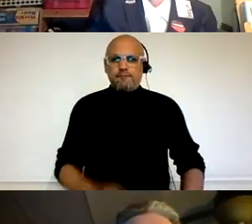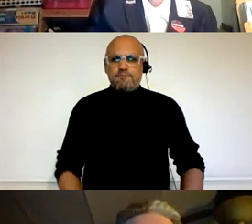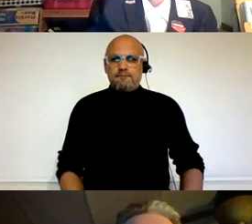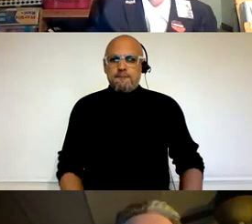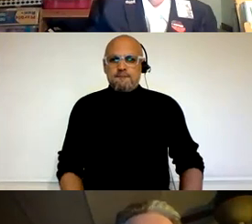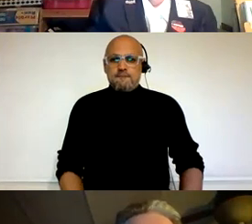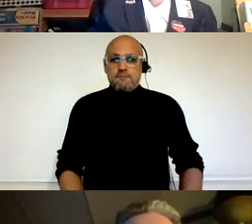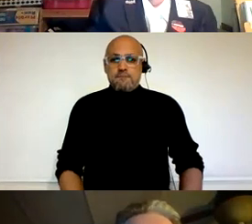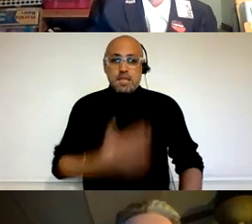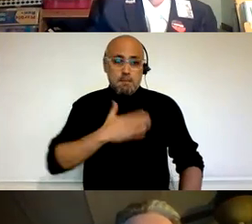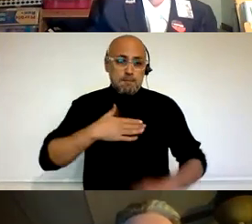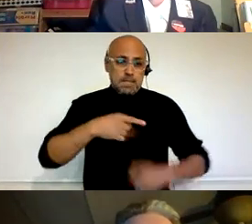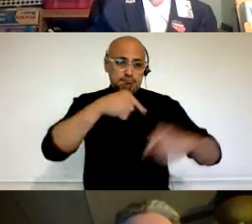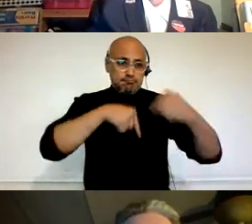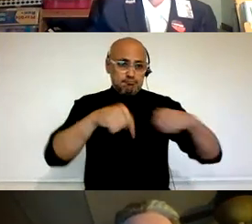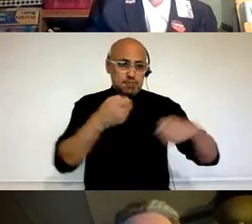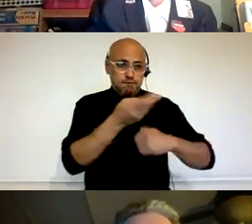If you could go back a couple of slides.